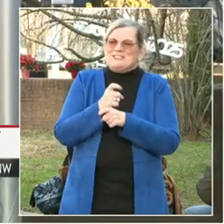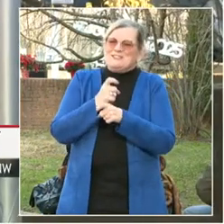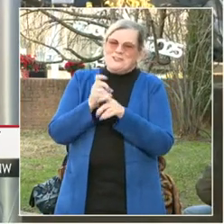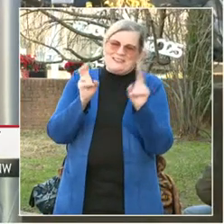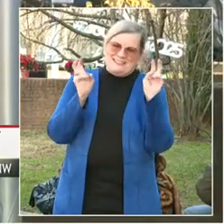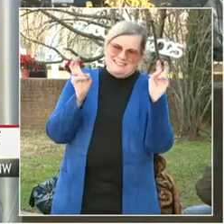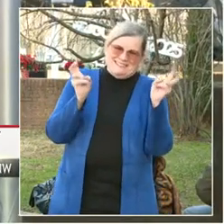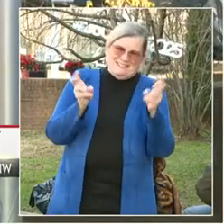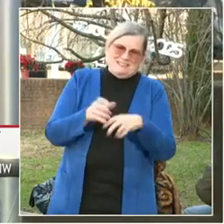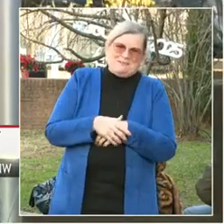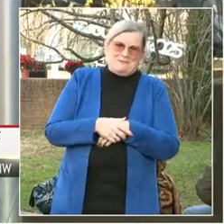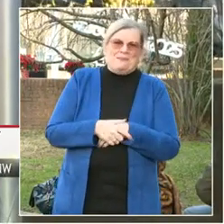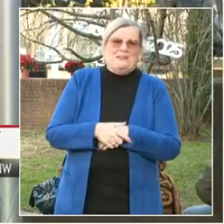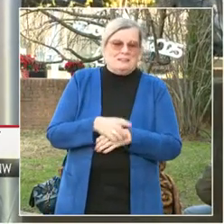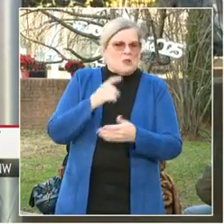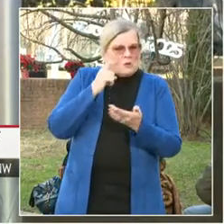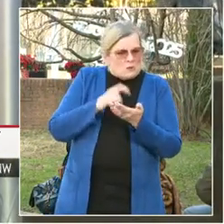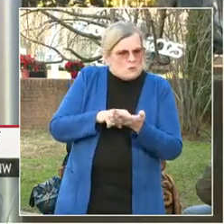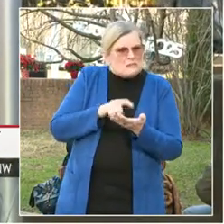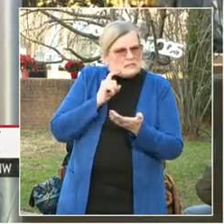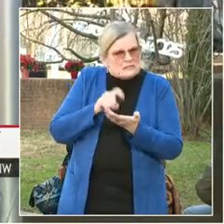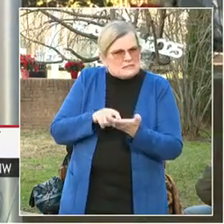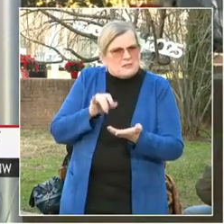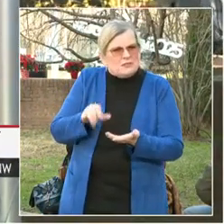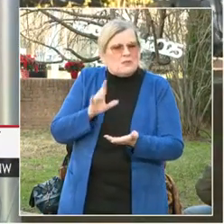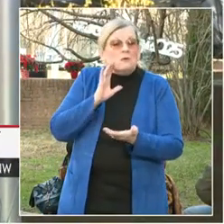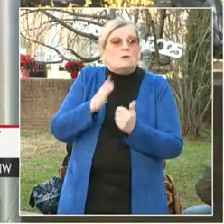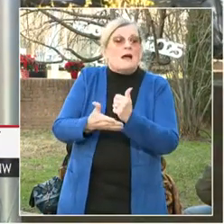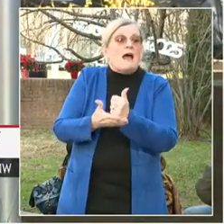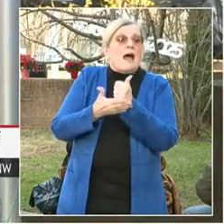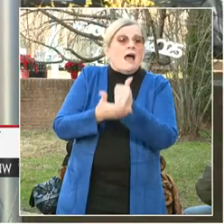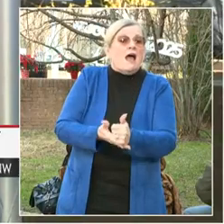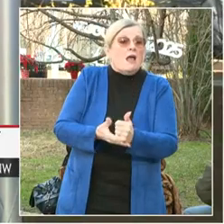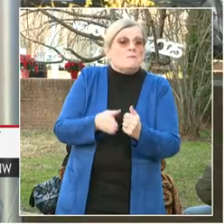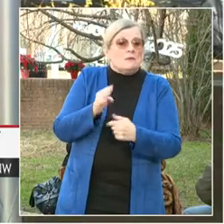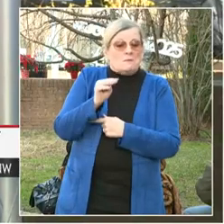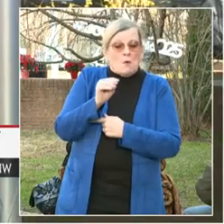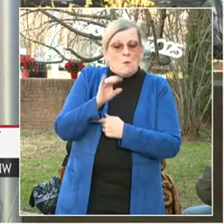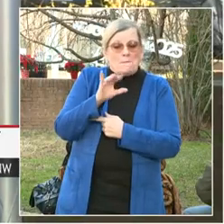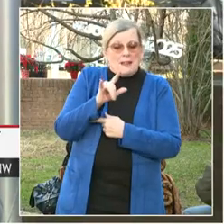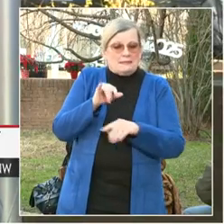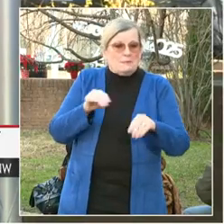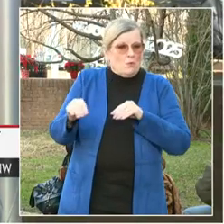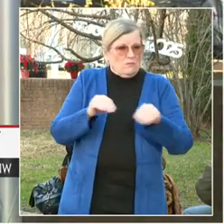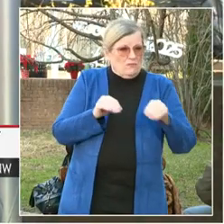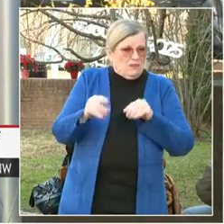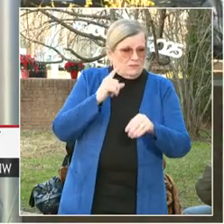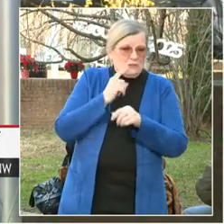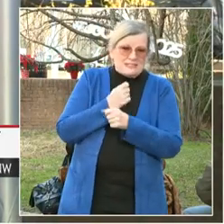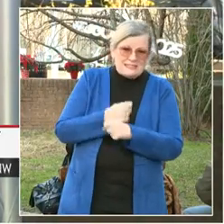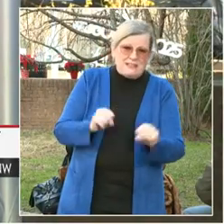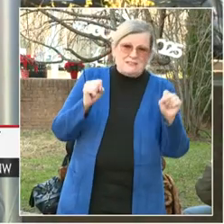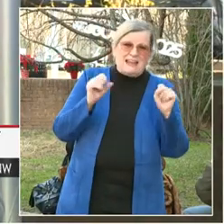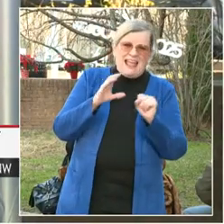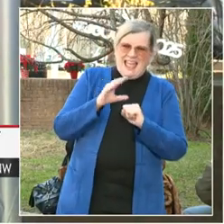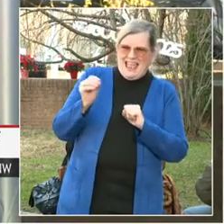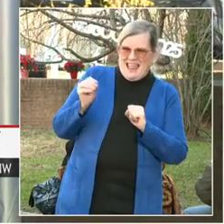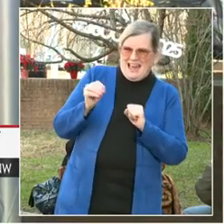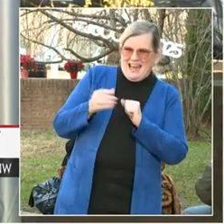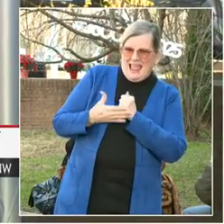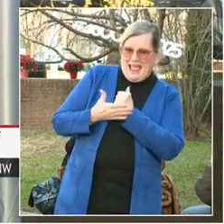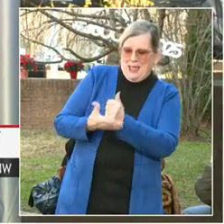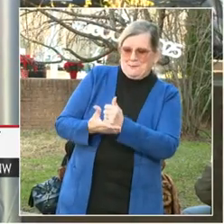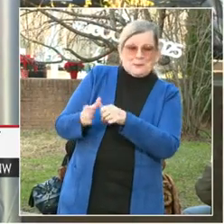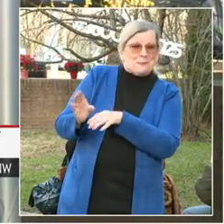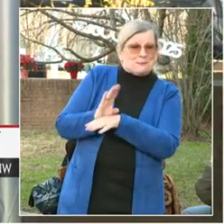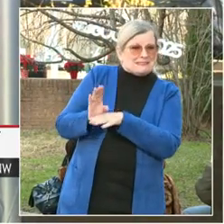is going to help mobility, make it safer, and serve businesses and the people who are using